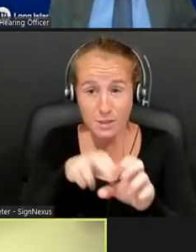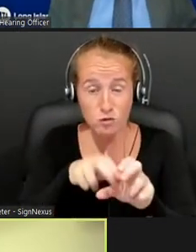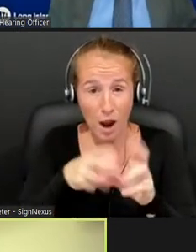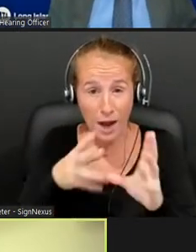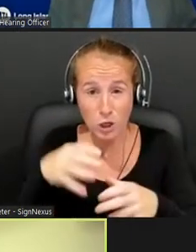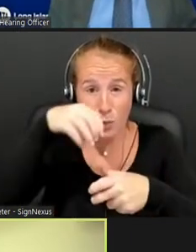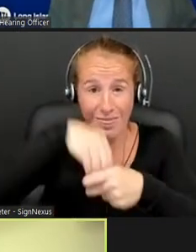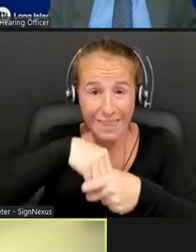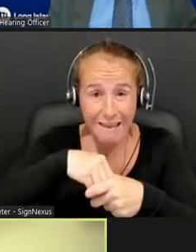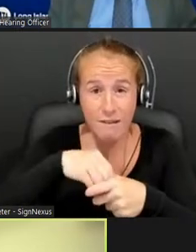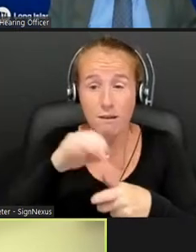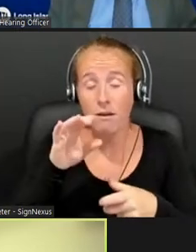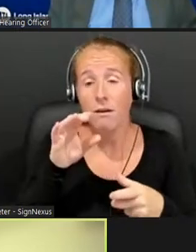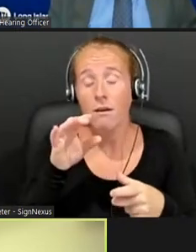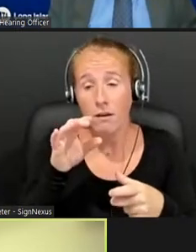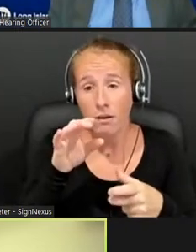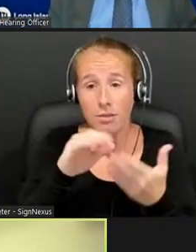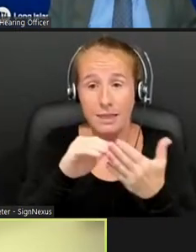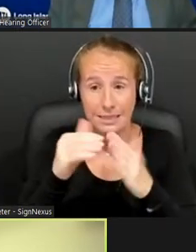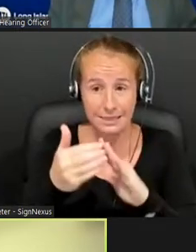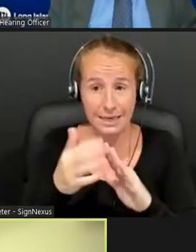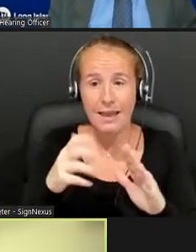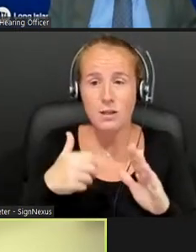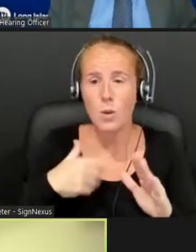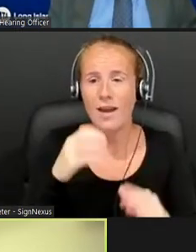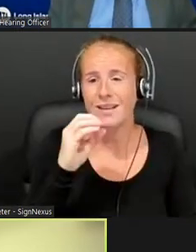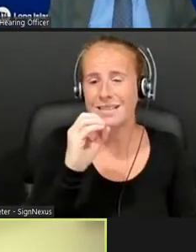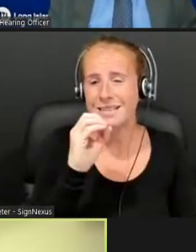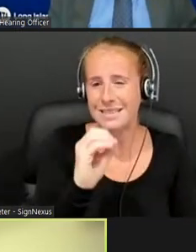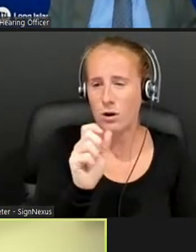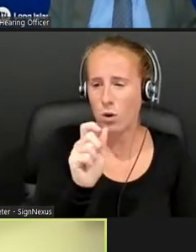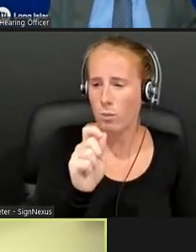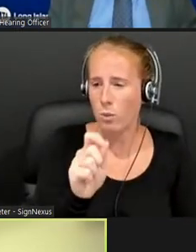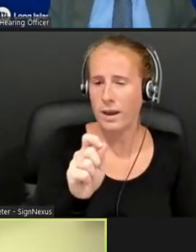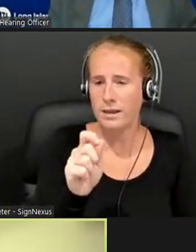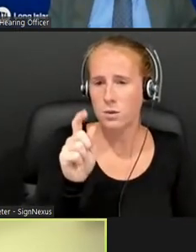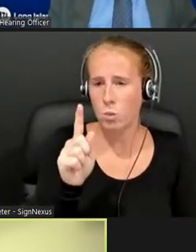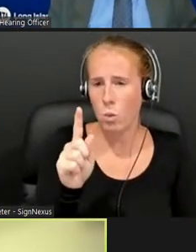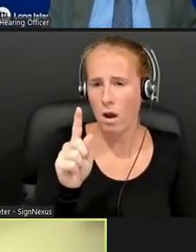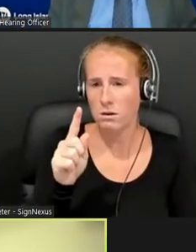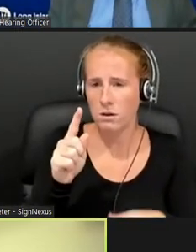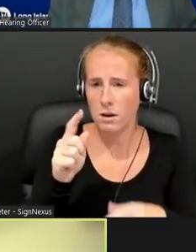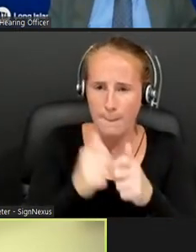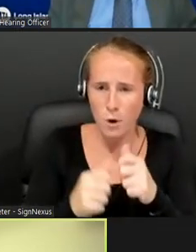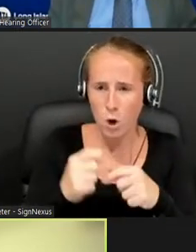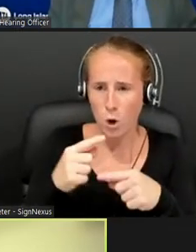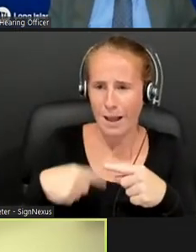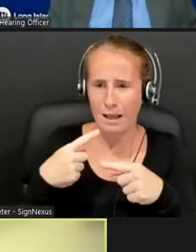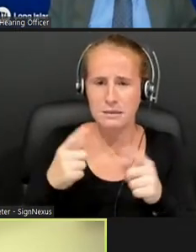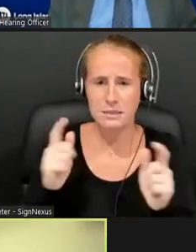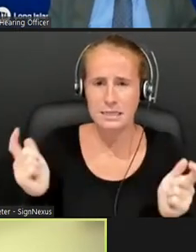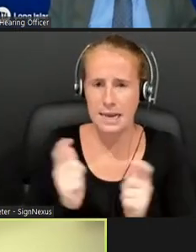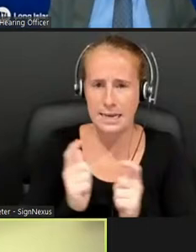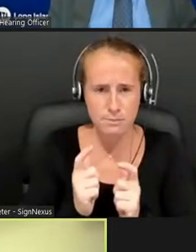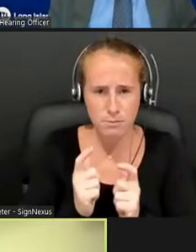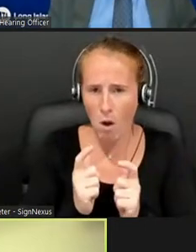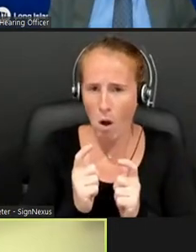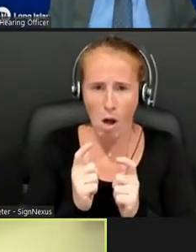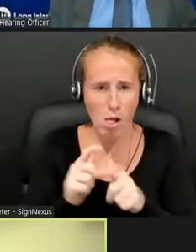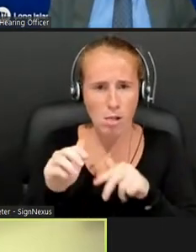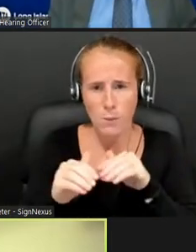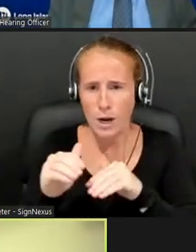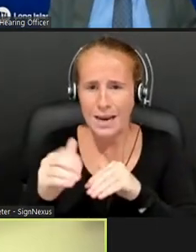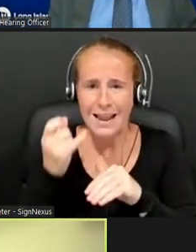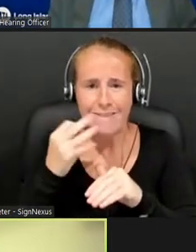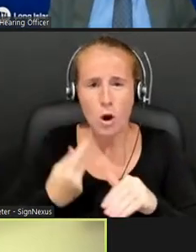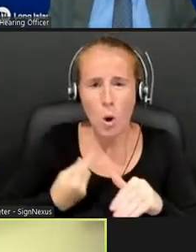of average occupancy is a mirror 0.17 pounds per mile the smallest footprint of any mode for a person traveling alone or